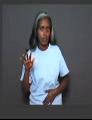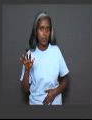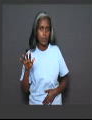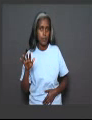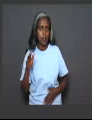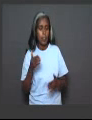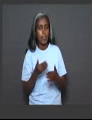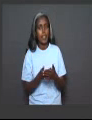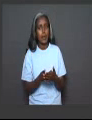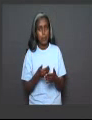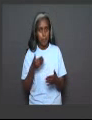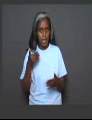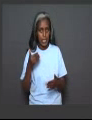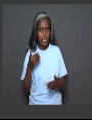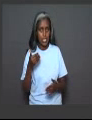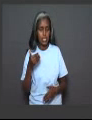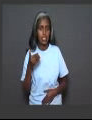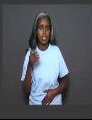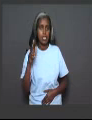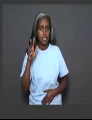2,625 minus